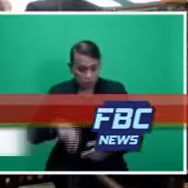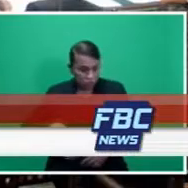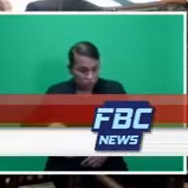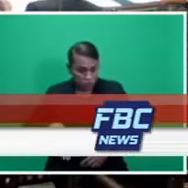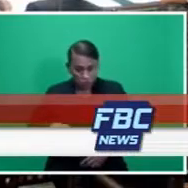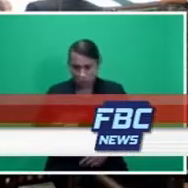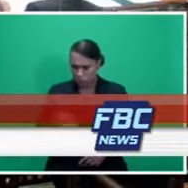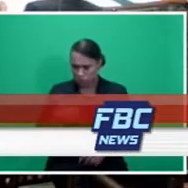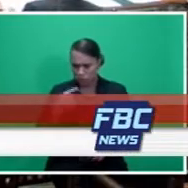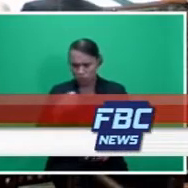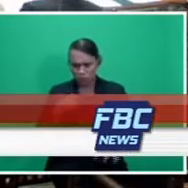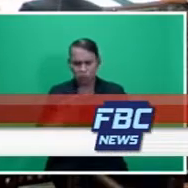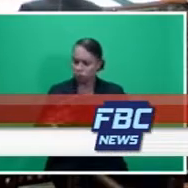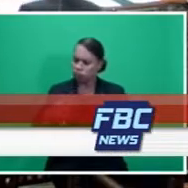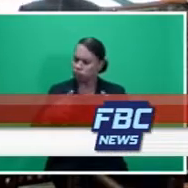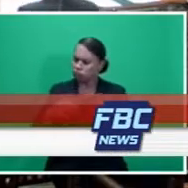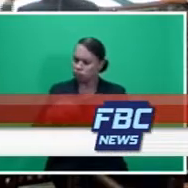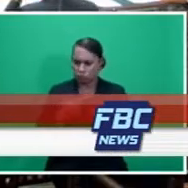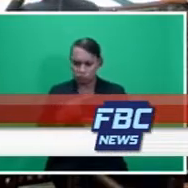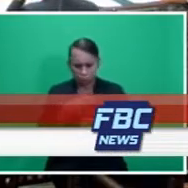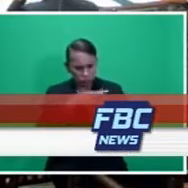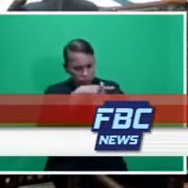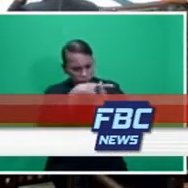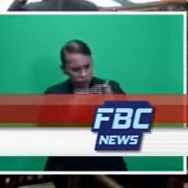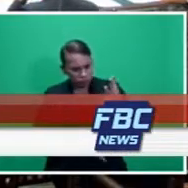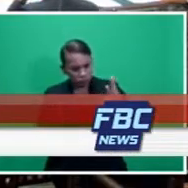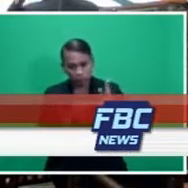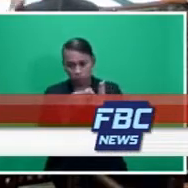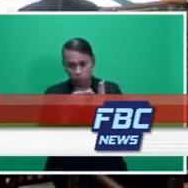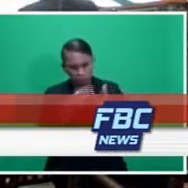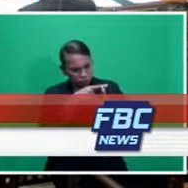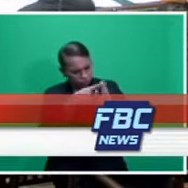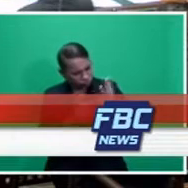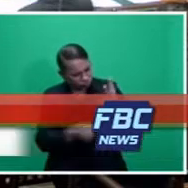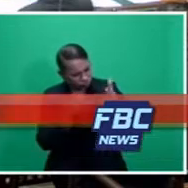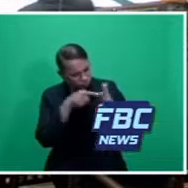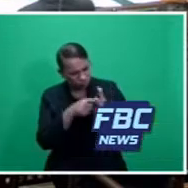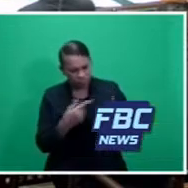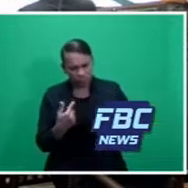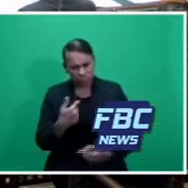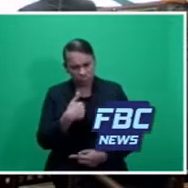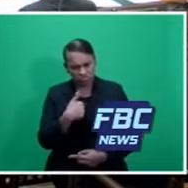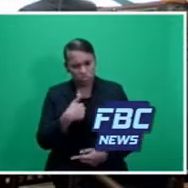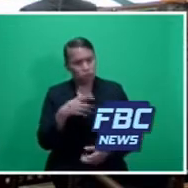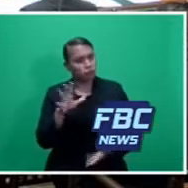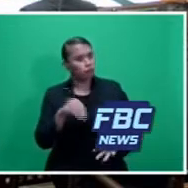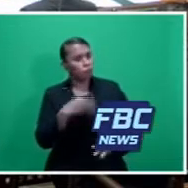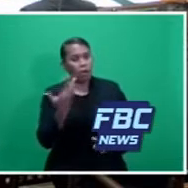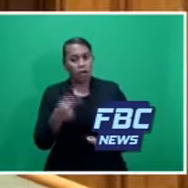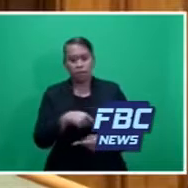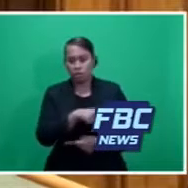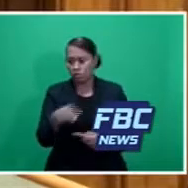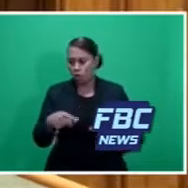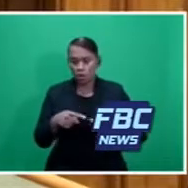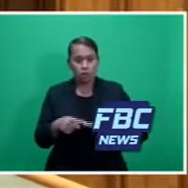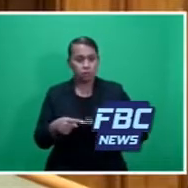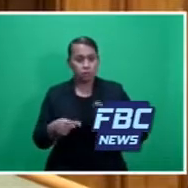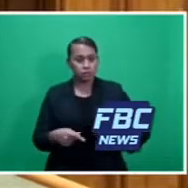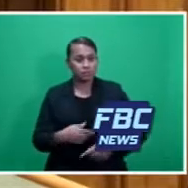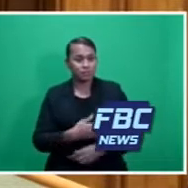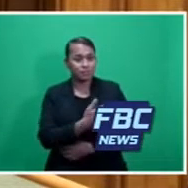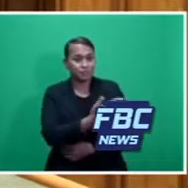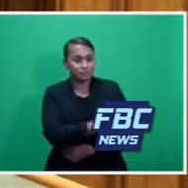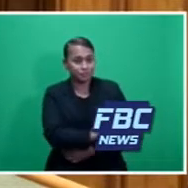3 petitions from the opposition, and I am still considering and